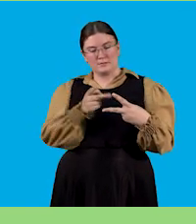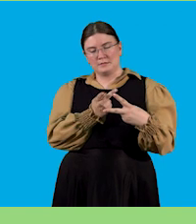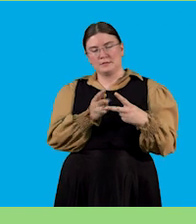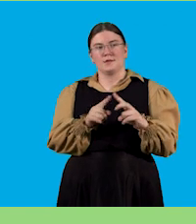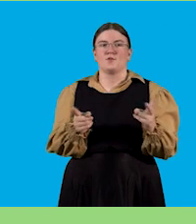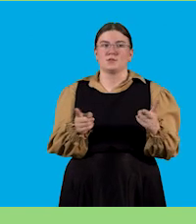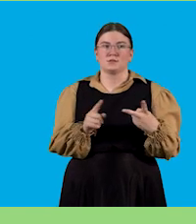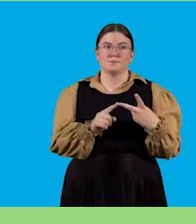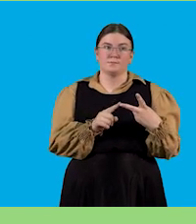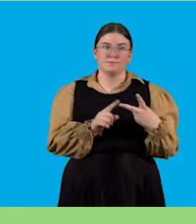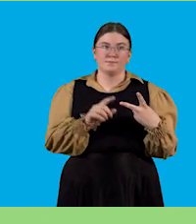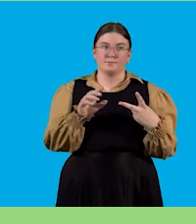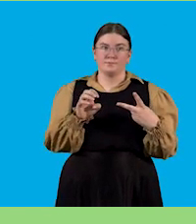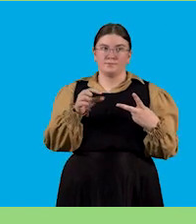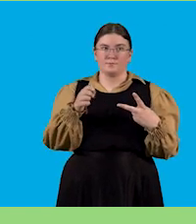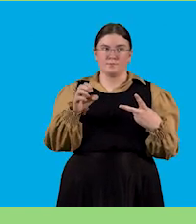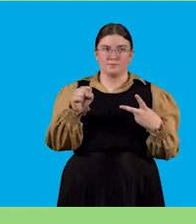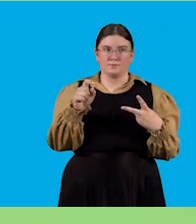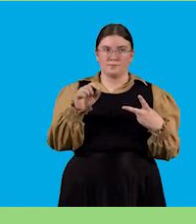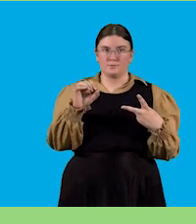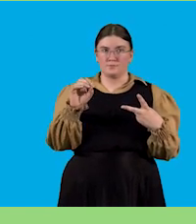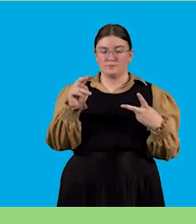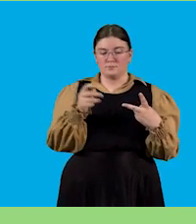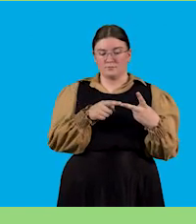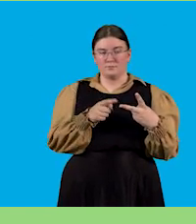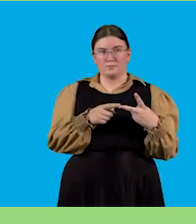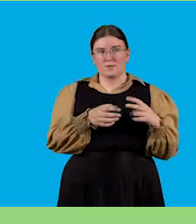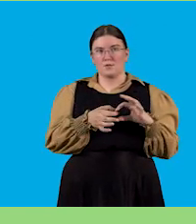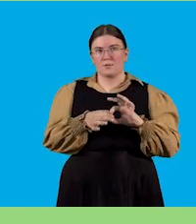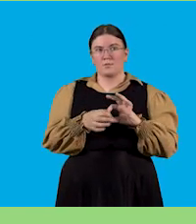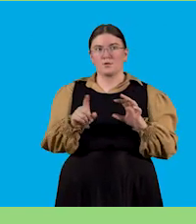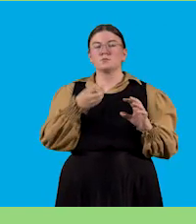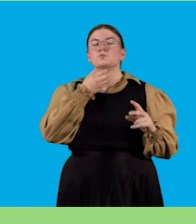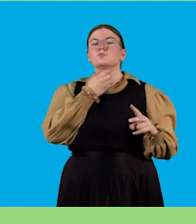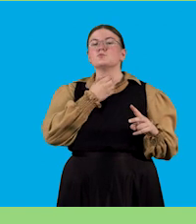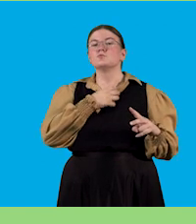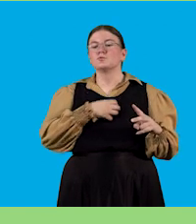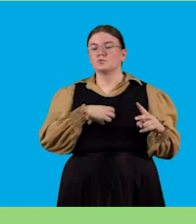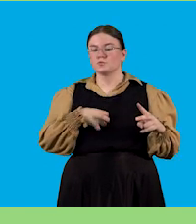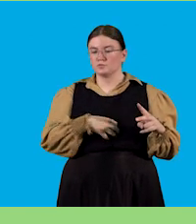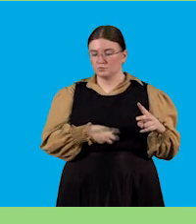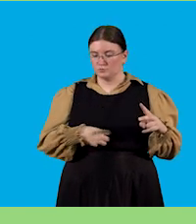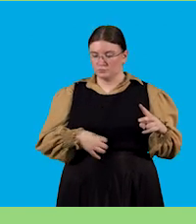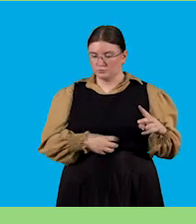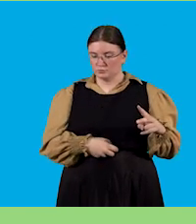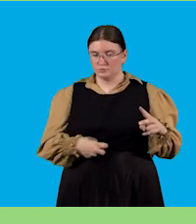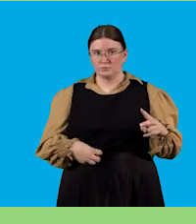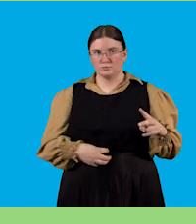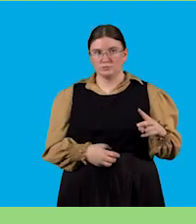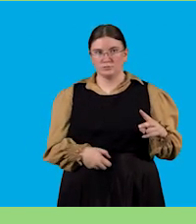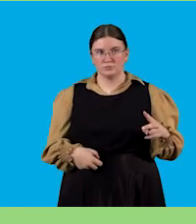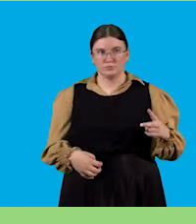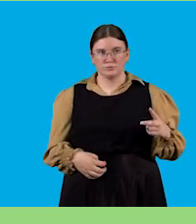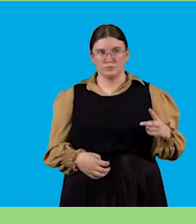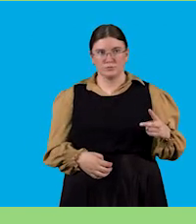define egestion, okay, we already know that egestion relates to the digestive system. So what happens during the